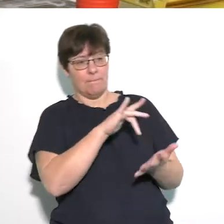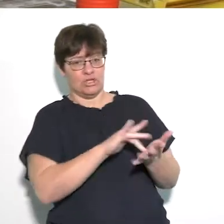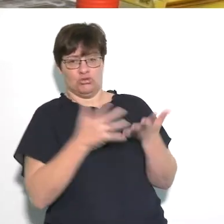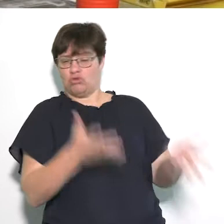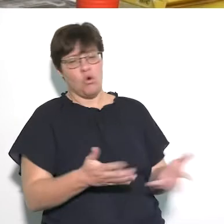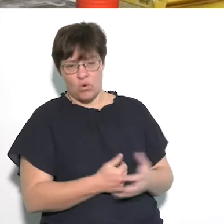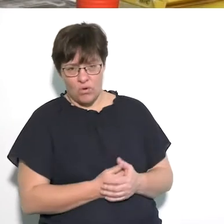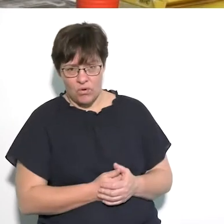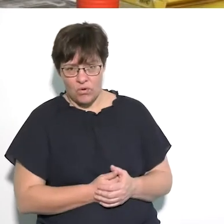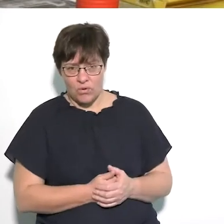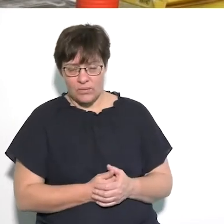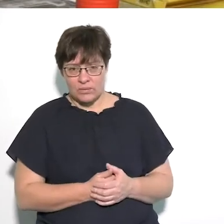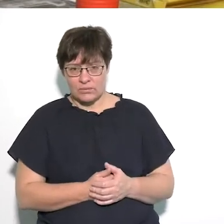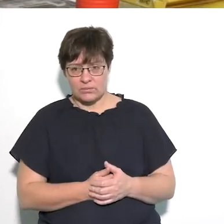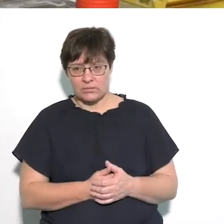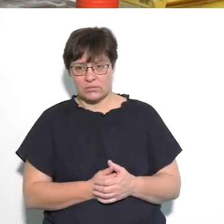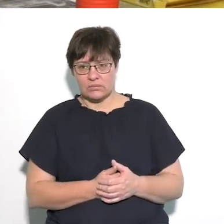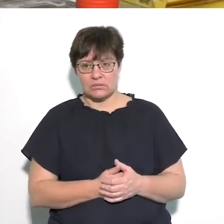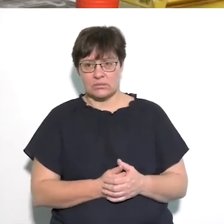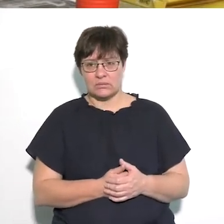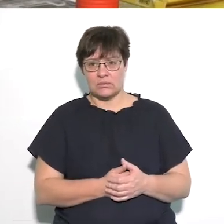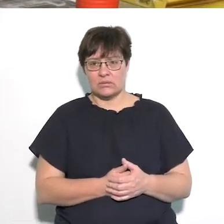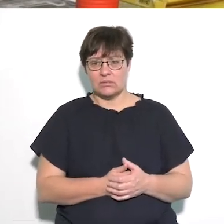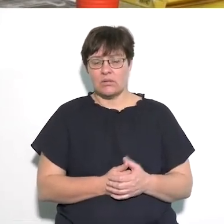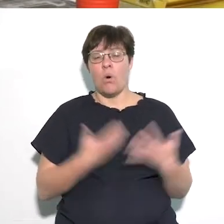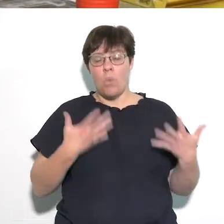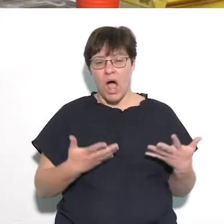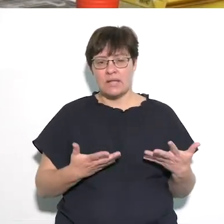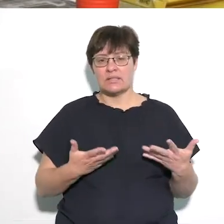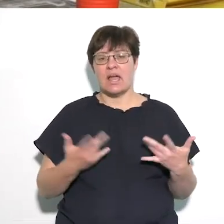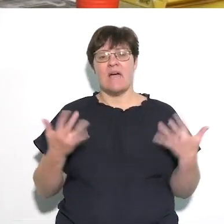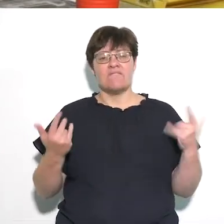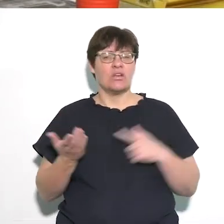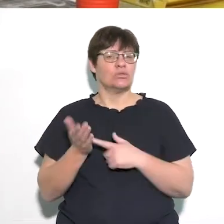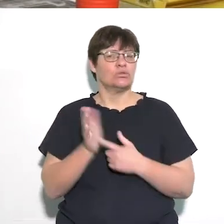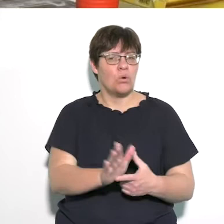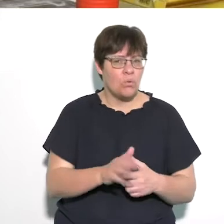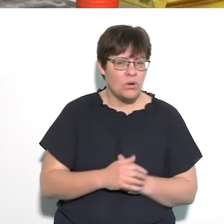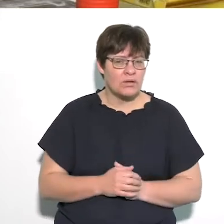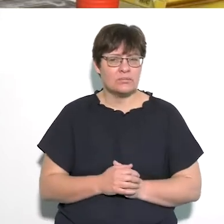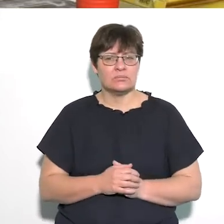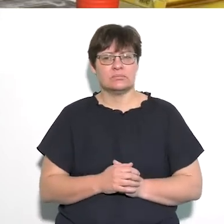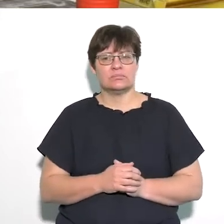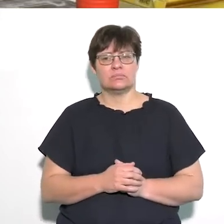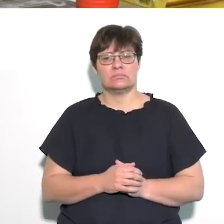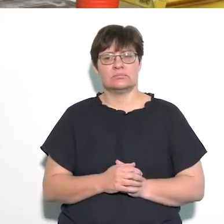position of their bodies. You want maybe their fingers to show.